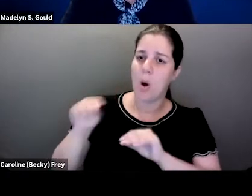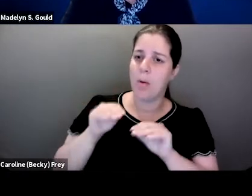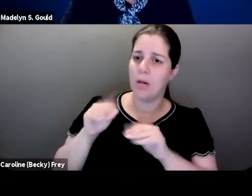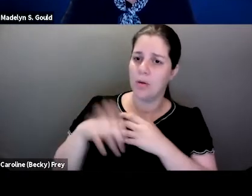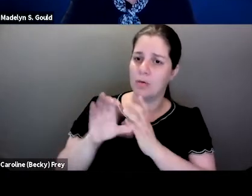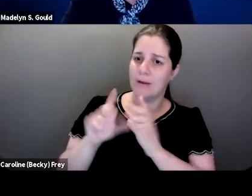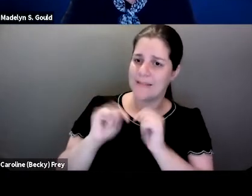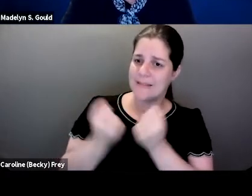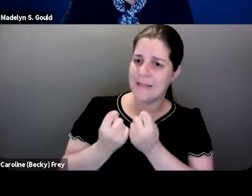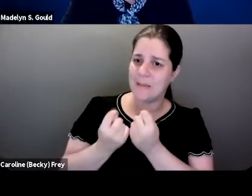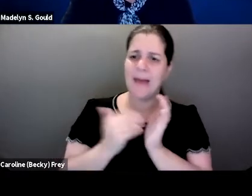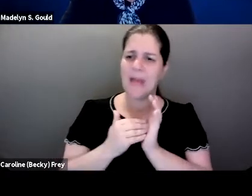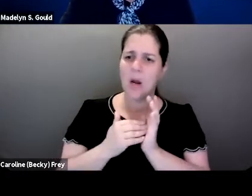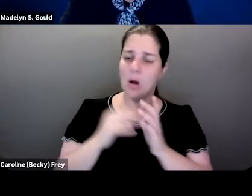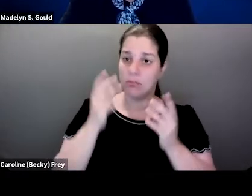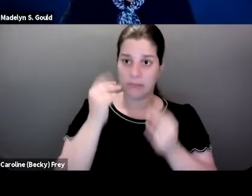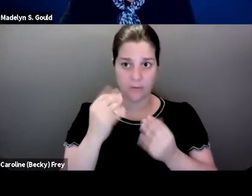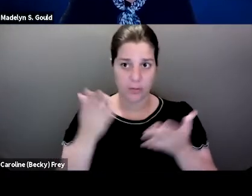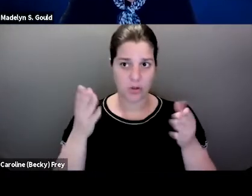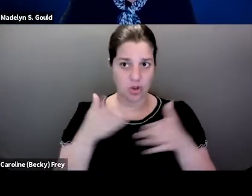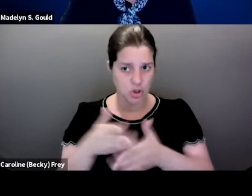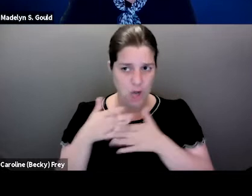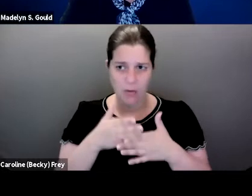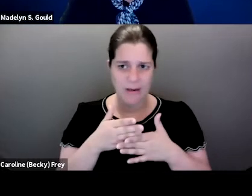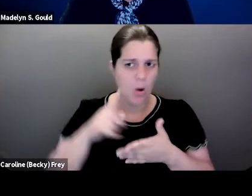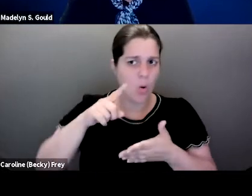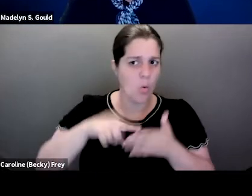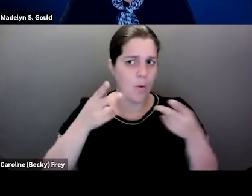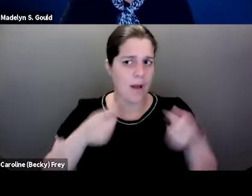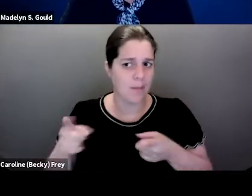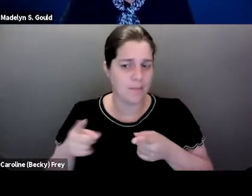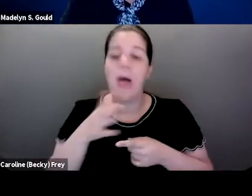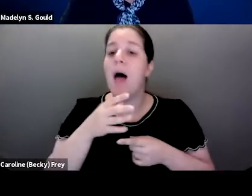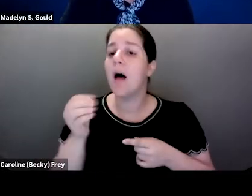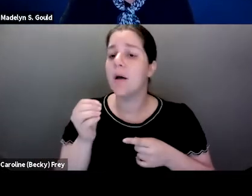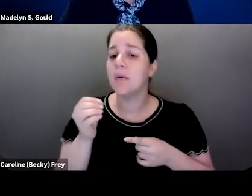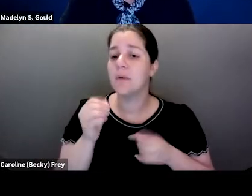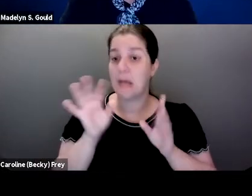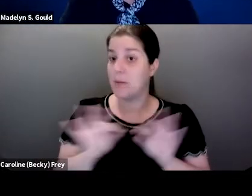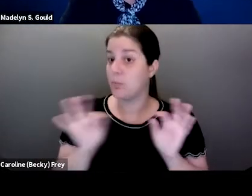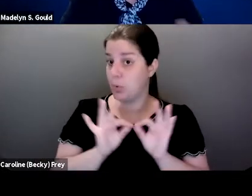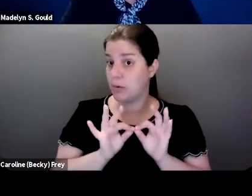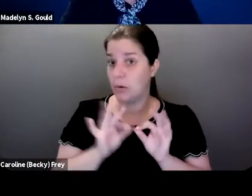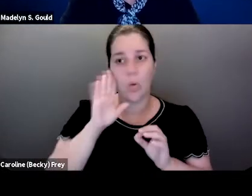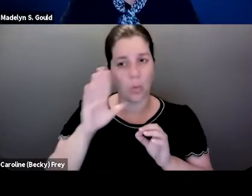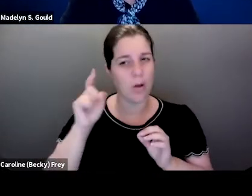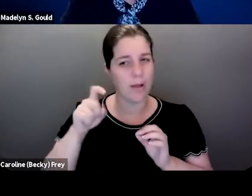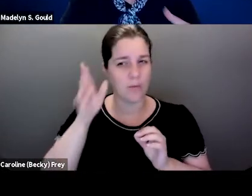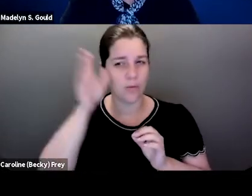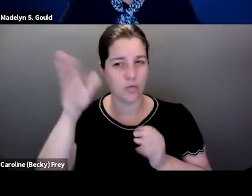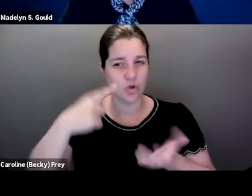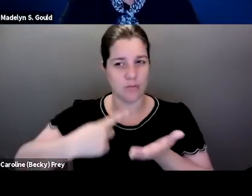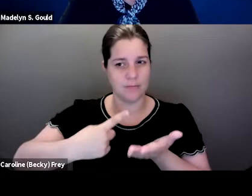types of information sharing. And then very importantly, and that will be discussed,